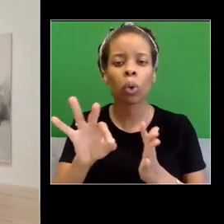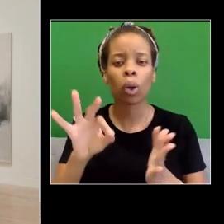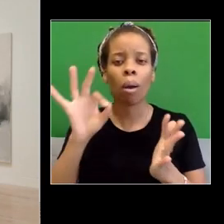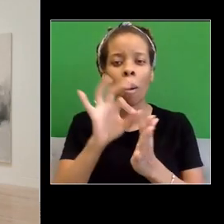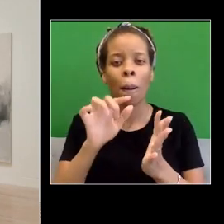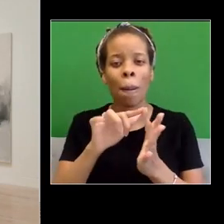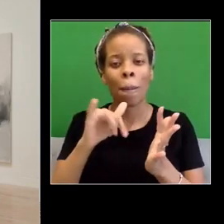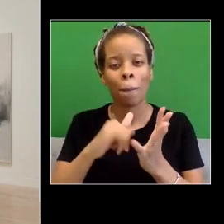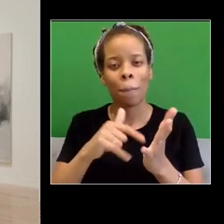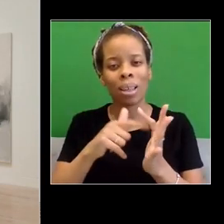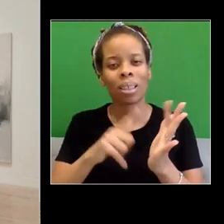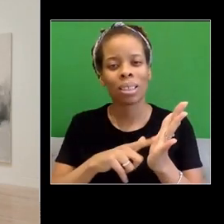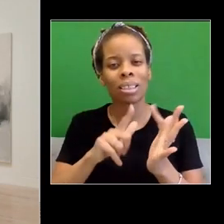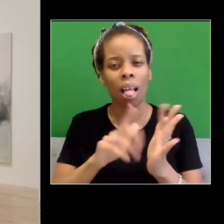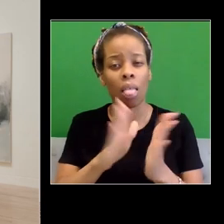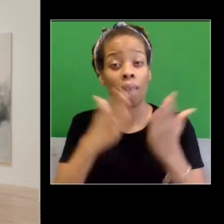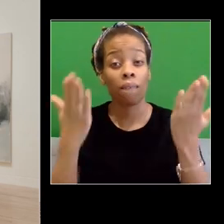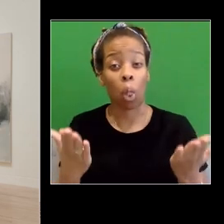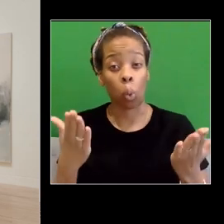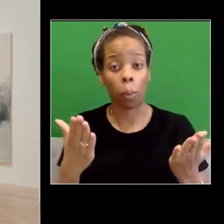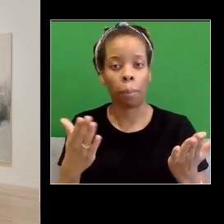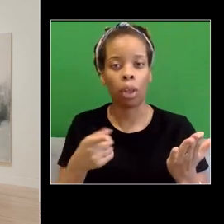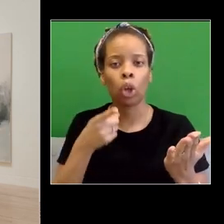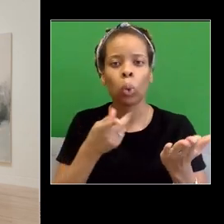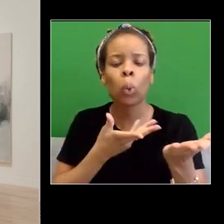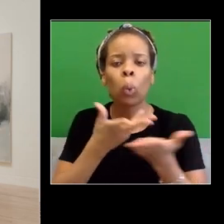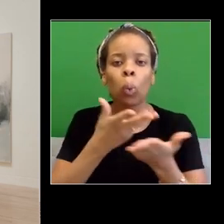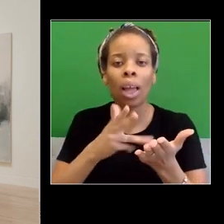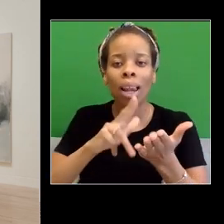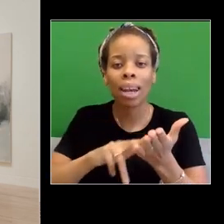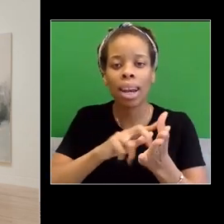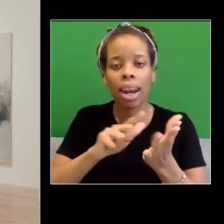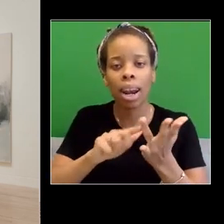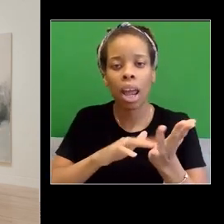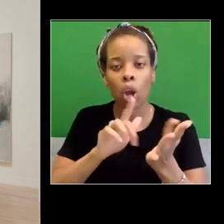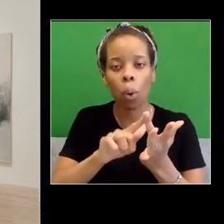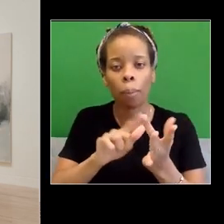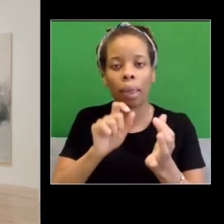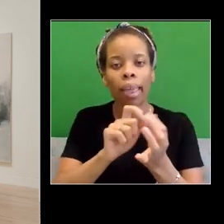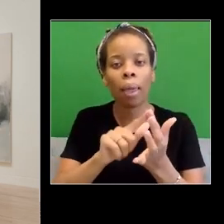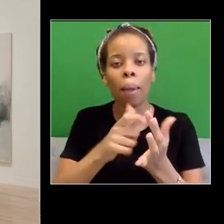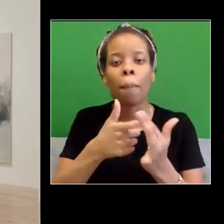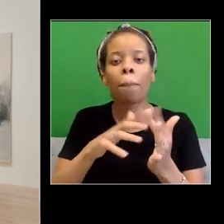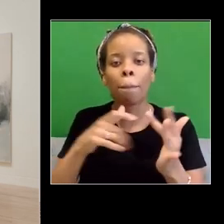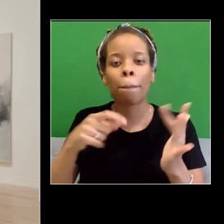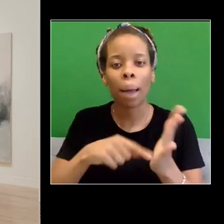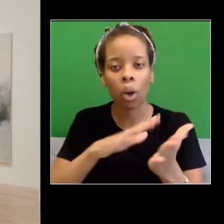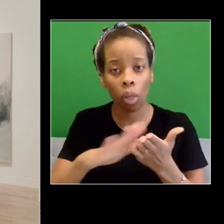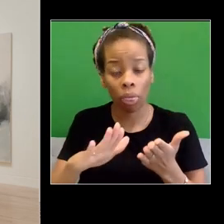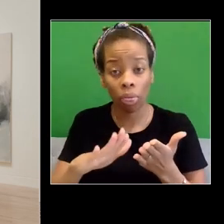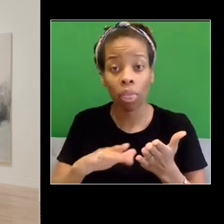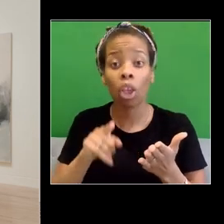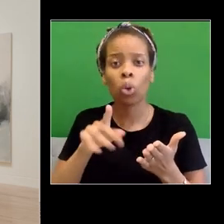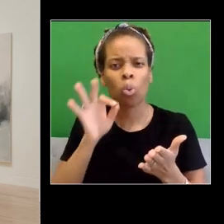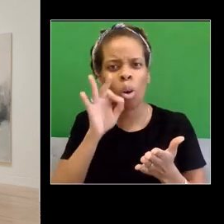volume, and you are speaking with Naomi Beckwith, and she asked you to talk about this idea of context, and your answer